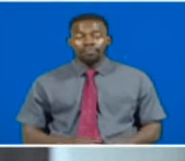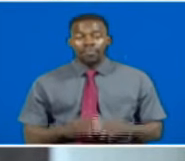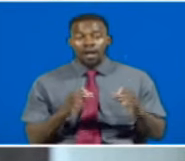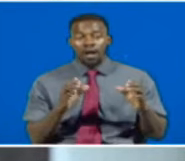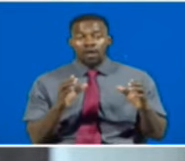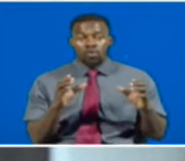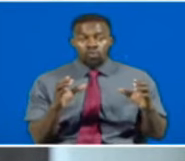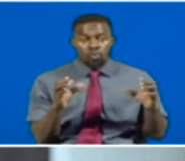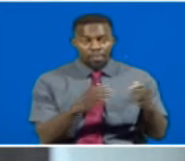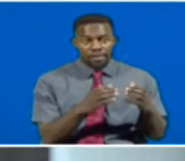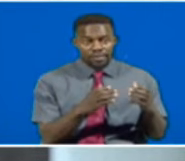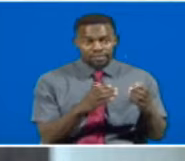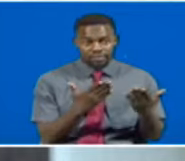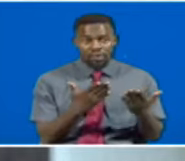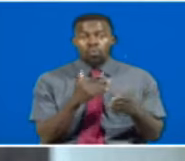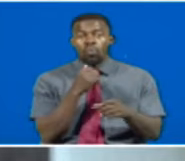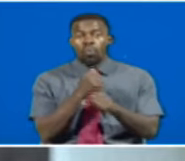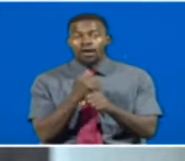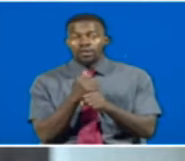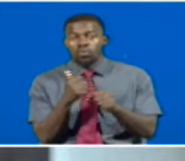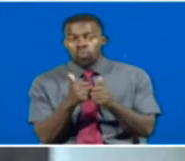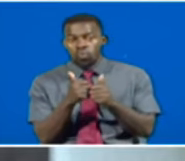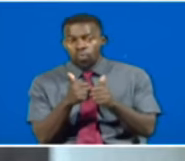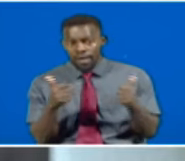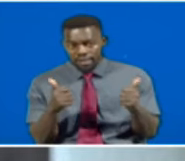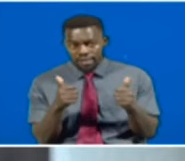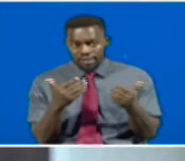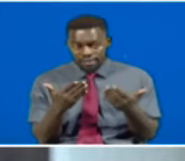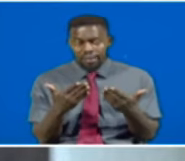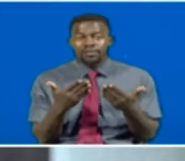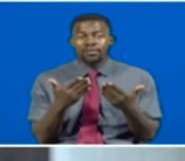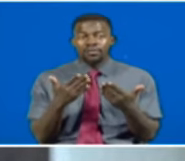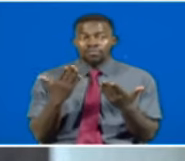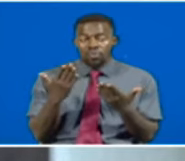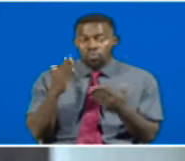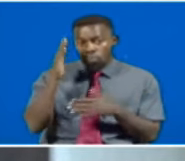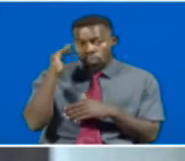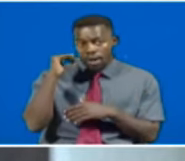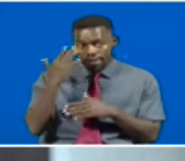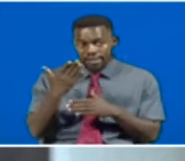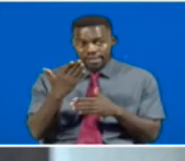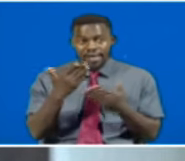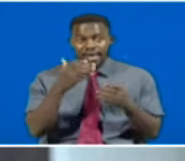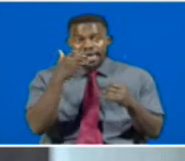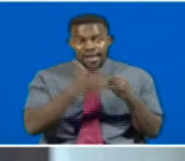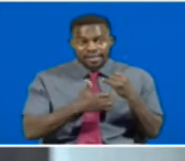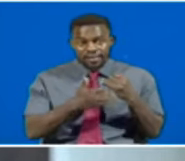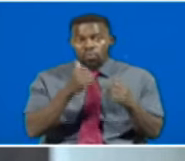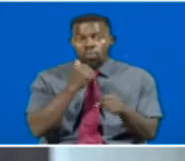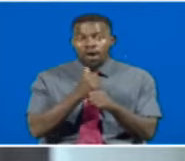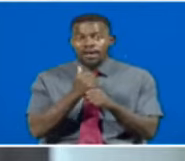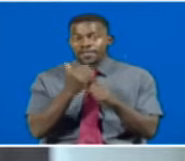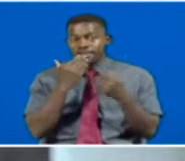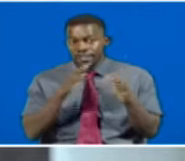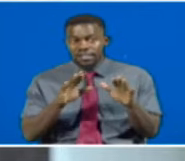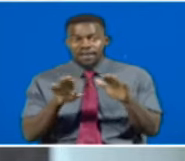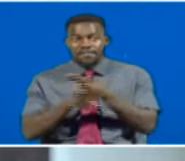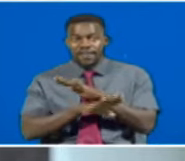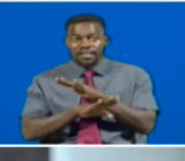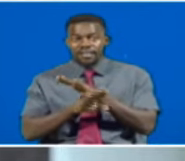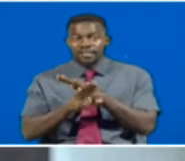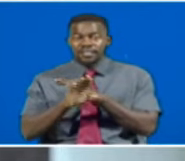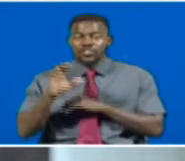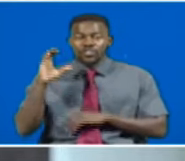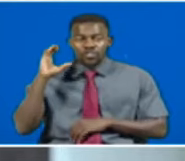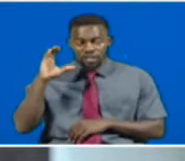unable to carry its duties due to a quorum hitch caused by the expiry of the term of its vice chairman. As a result,